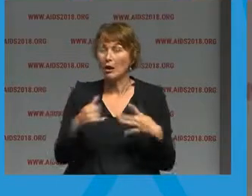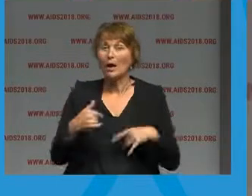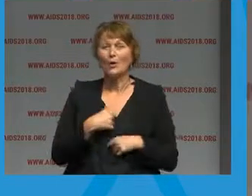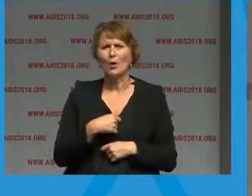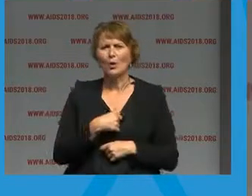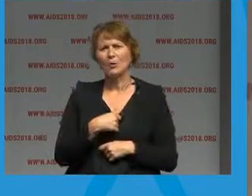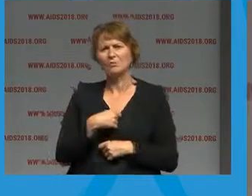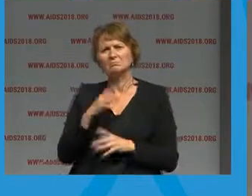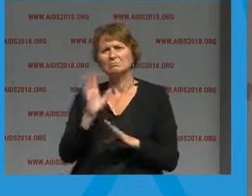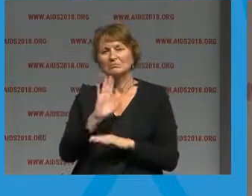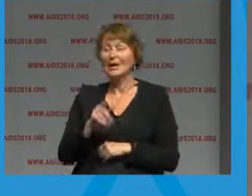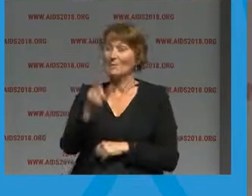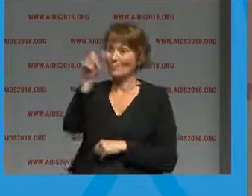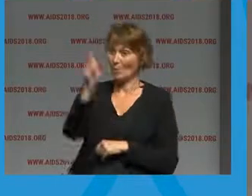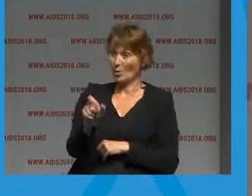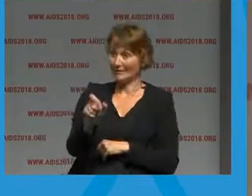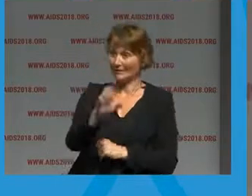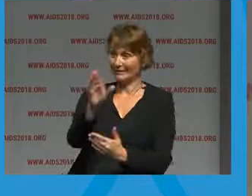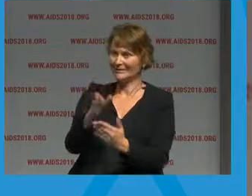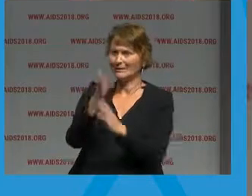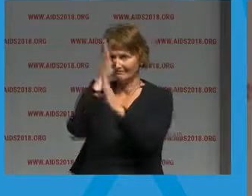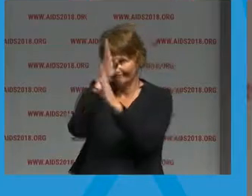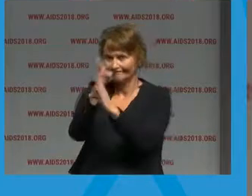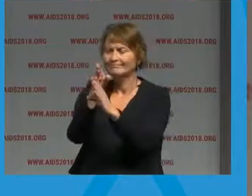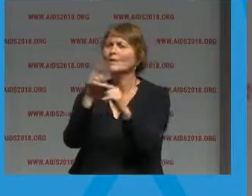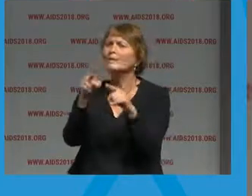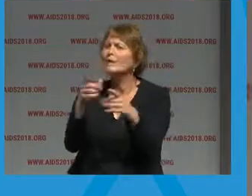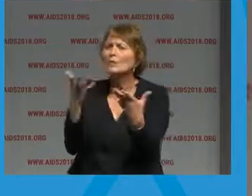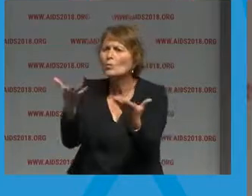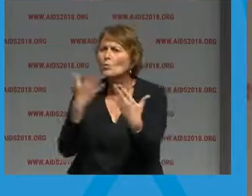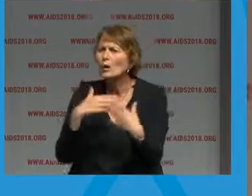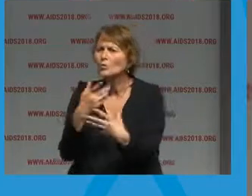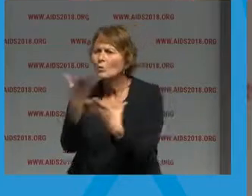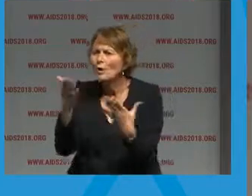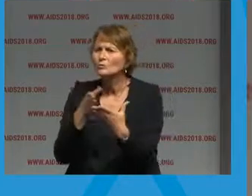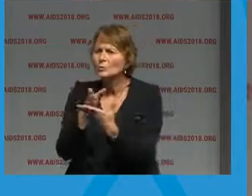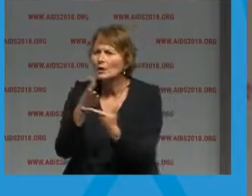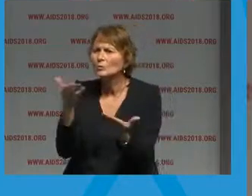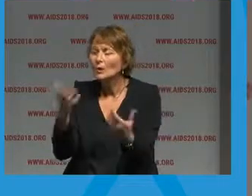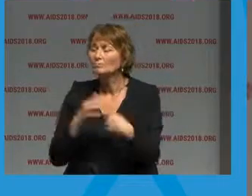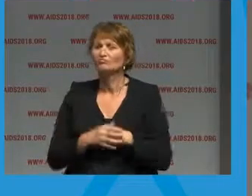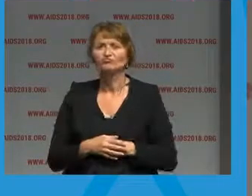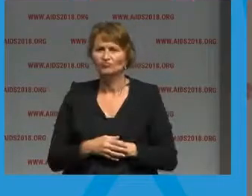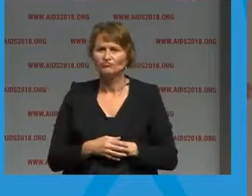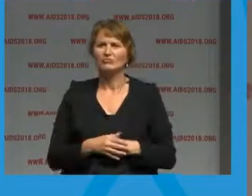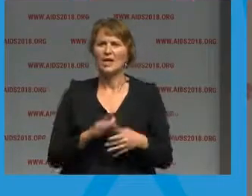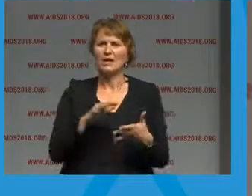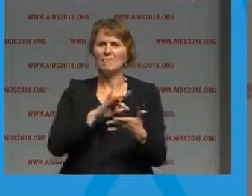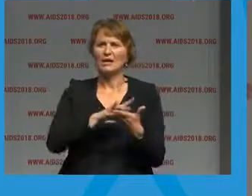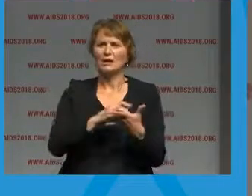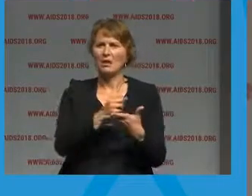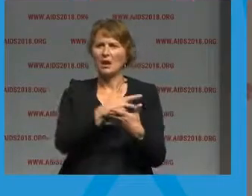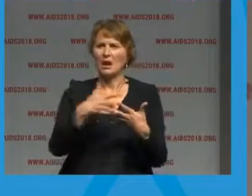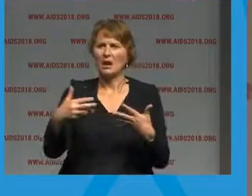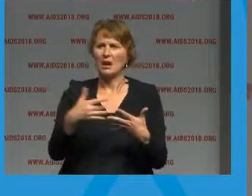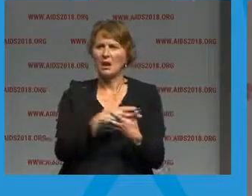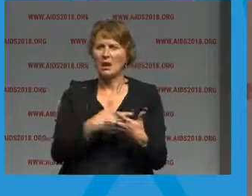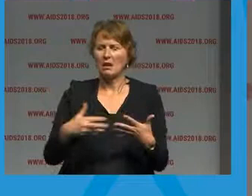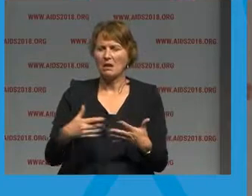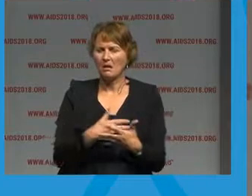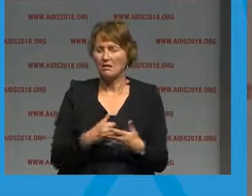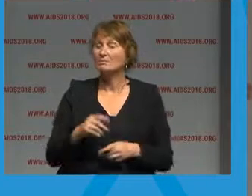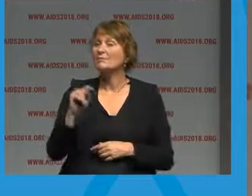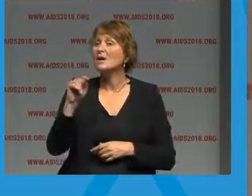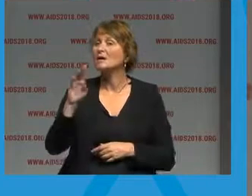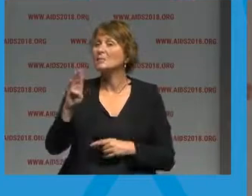approach that upholds the rights of the individual. In TB, we're also very happy with